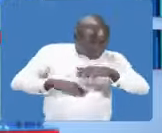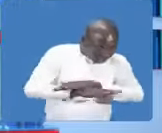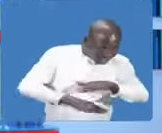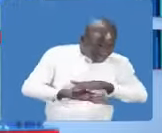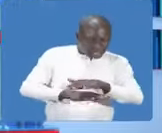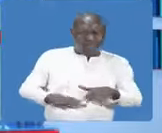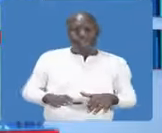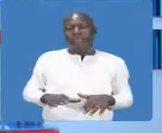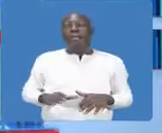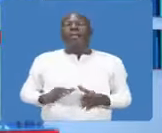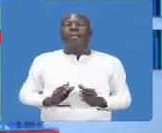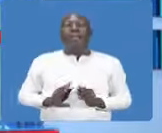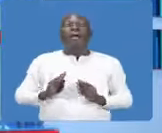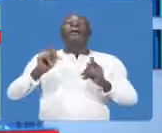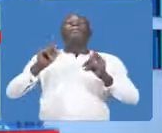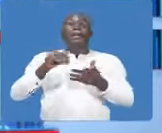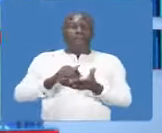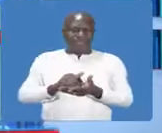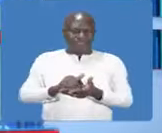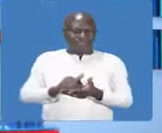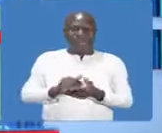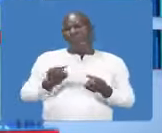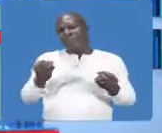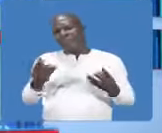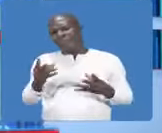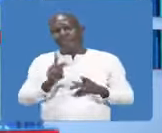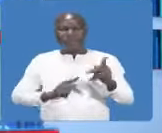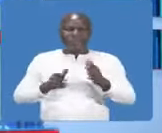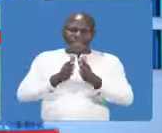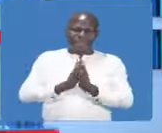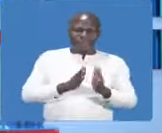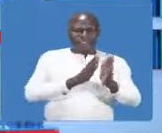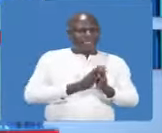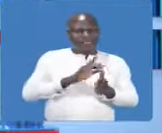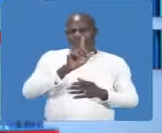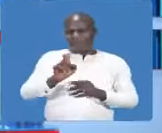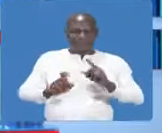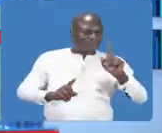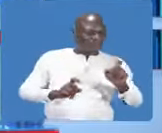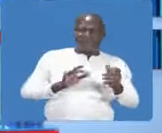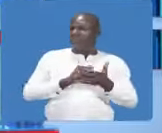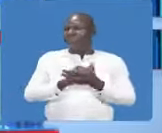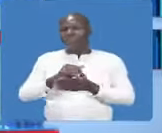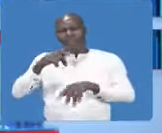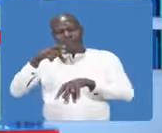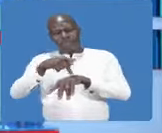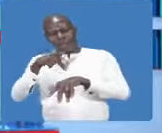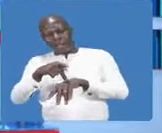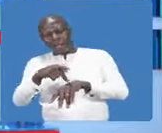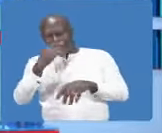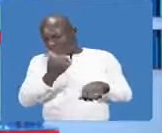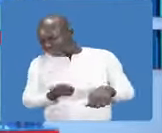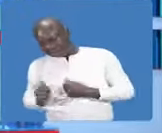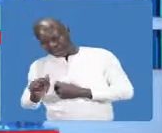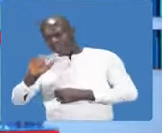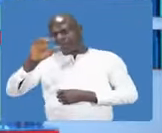asubɔ enti amanfo a mo bisa saa question no ɛna Paul ye kan sɛ ye bɔ na su ɛna Acts chapter 16 ye